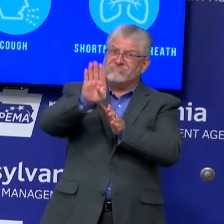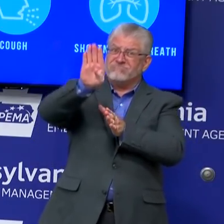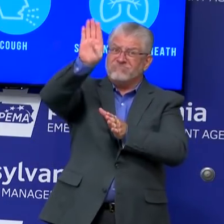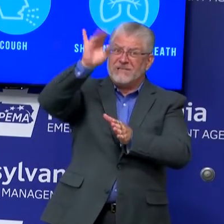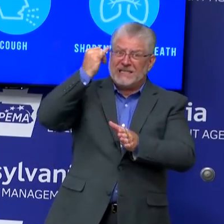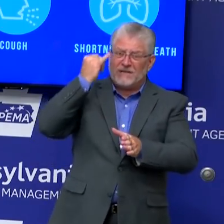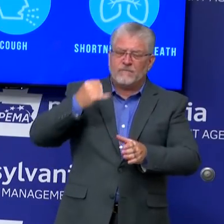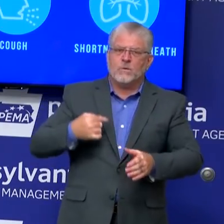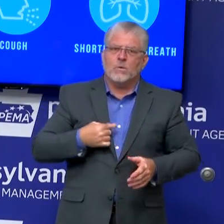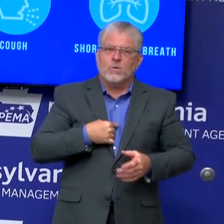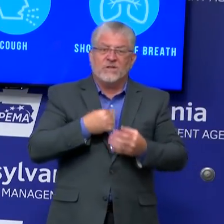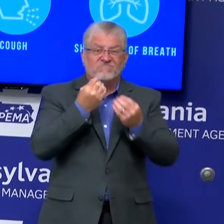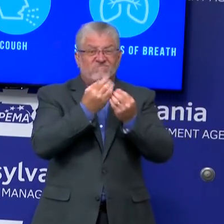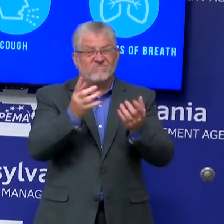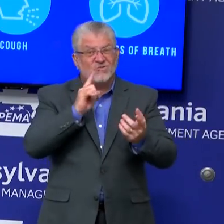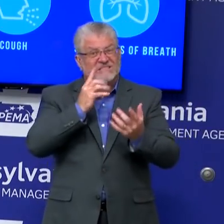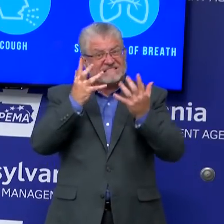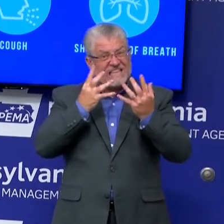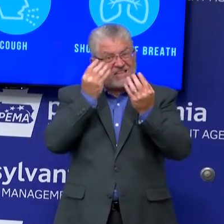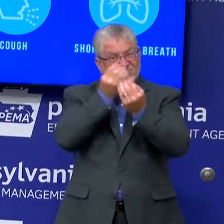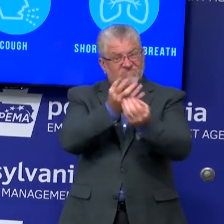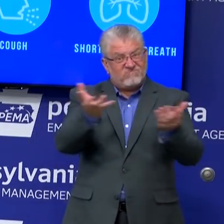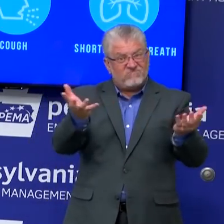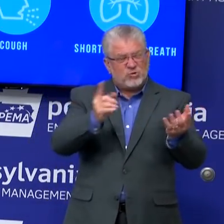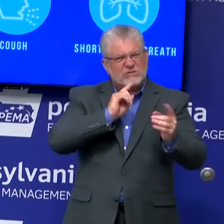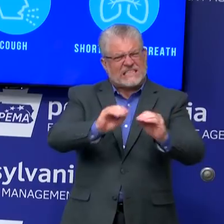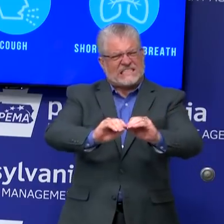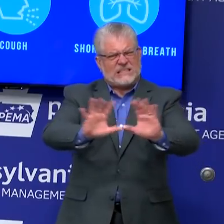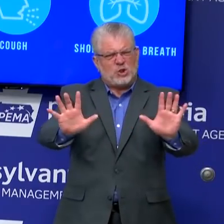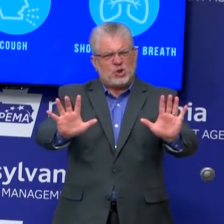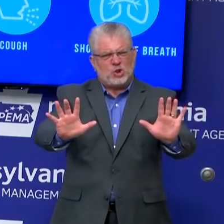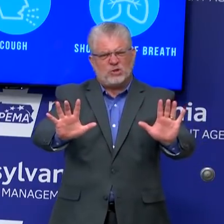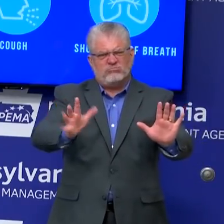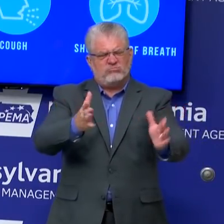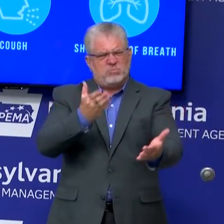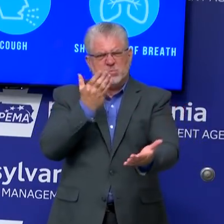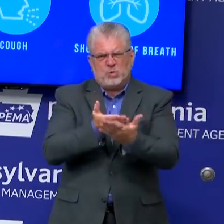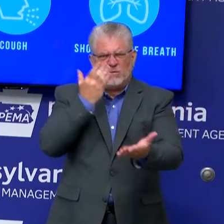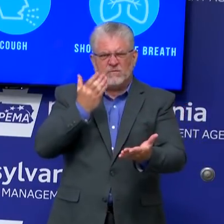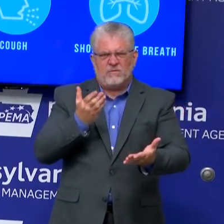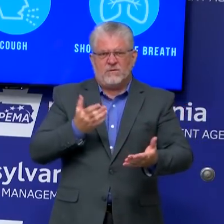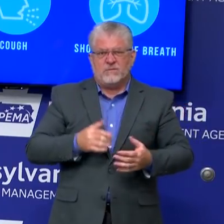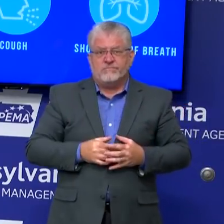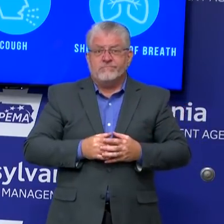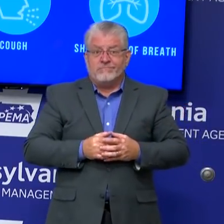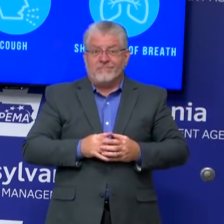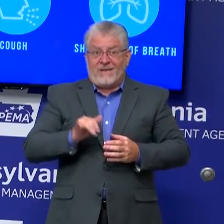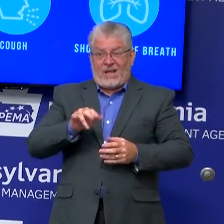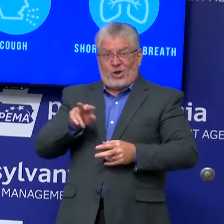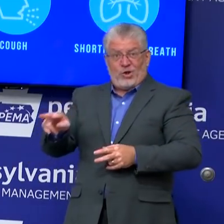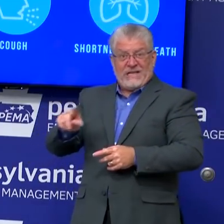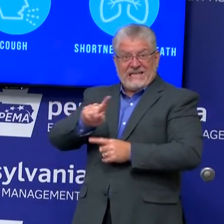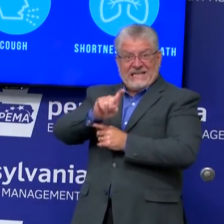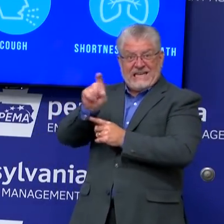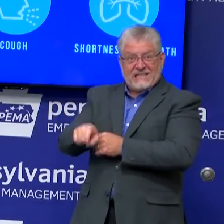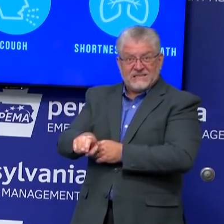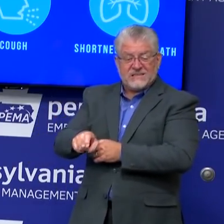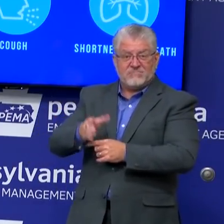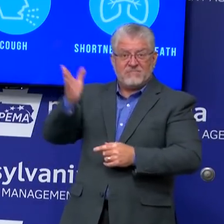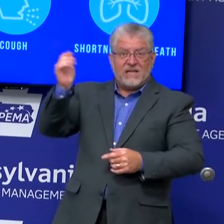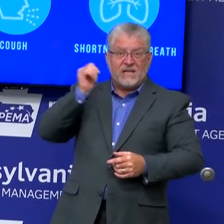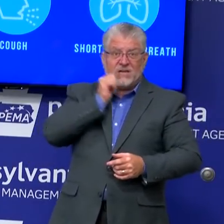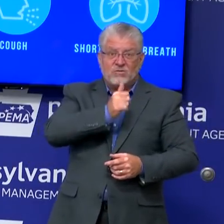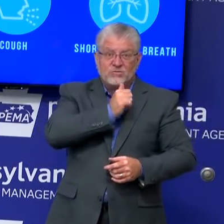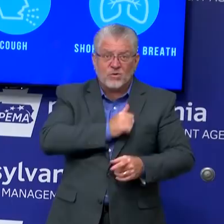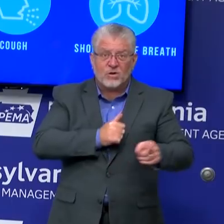know that that evidence is now extremely clear. And even as we focus on Texas, Arizona, Florida, and other areas of the